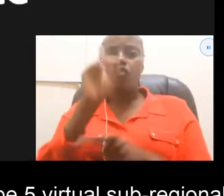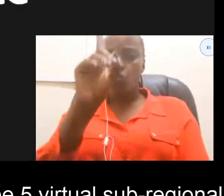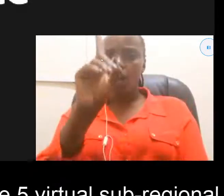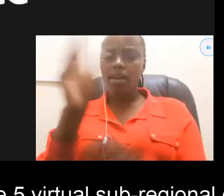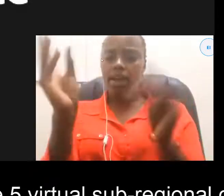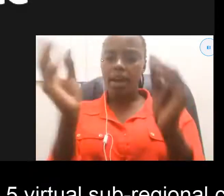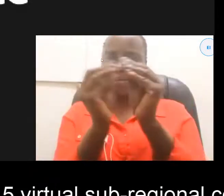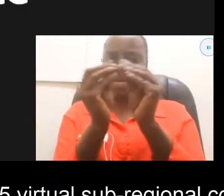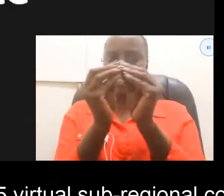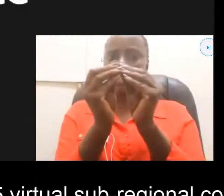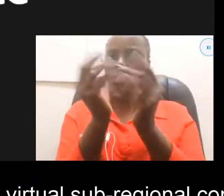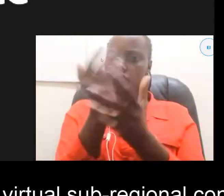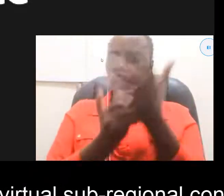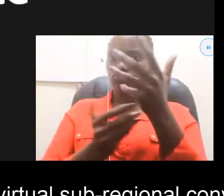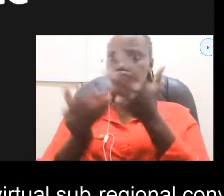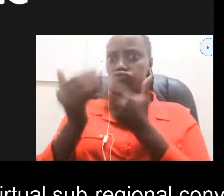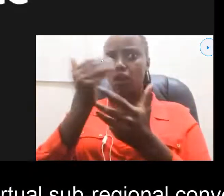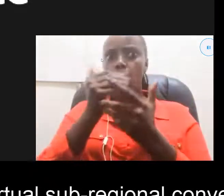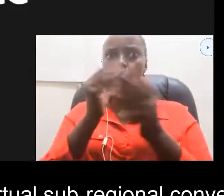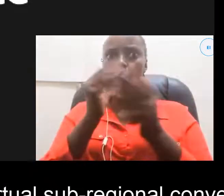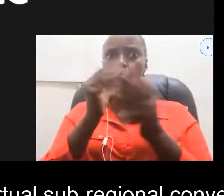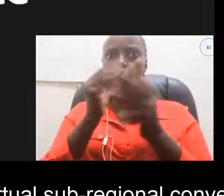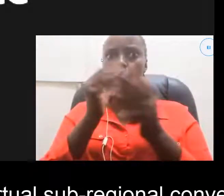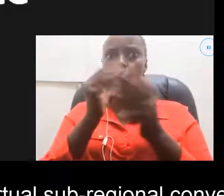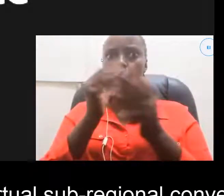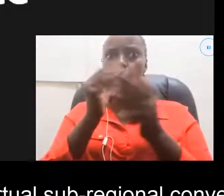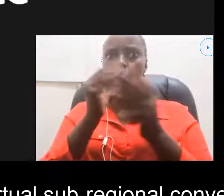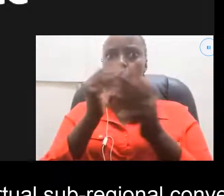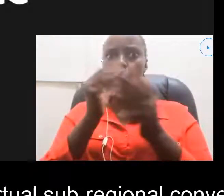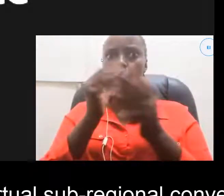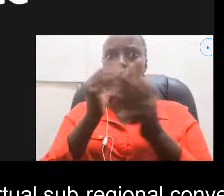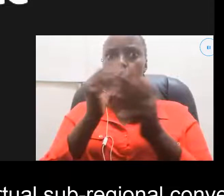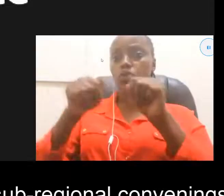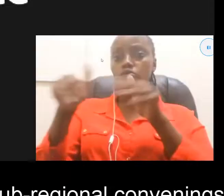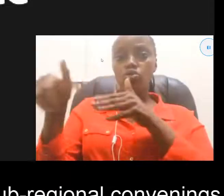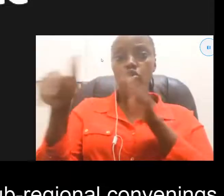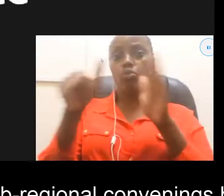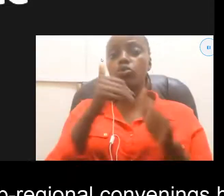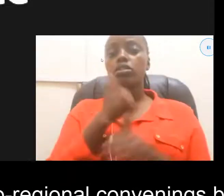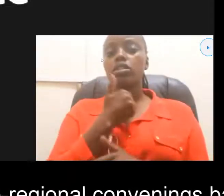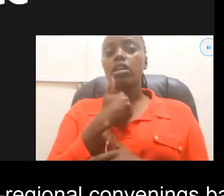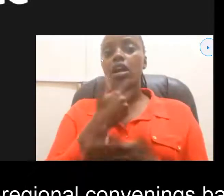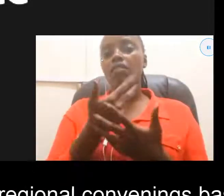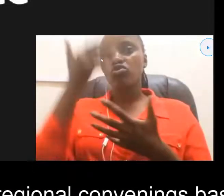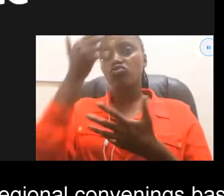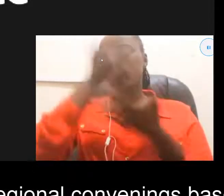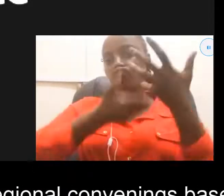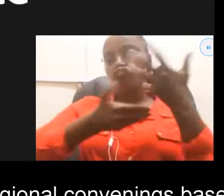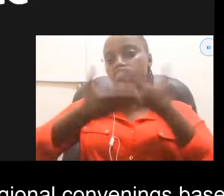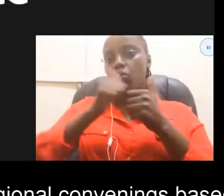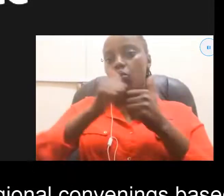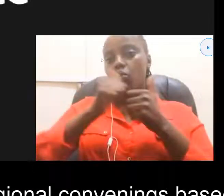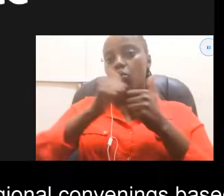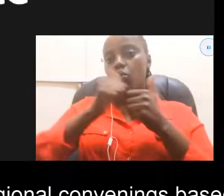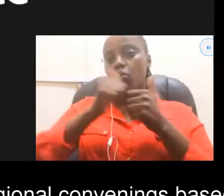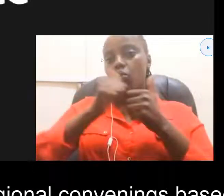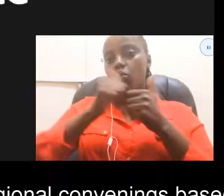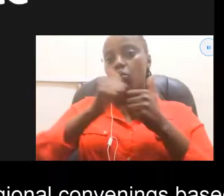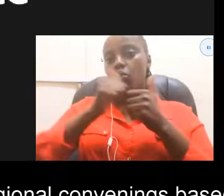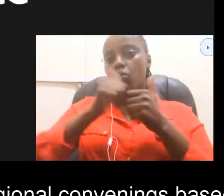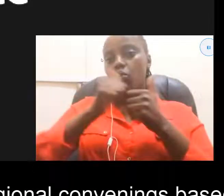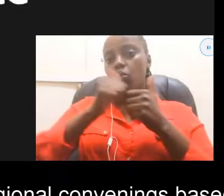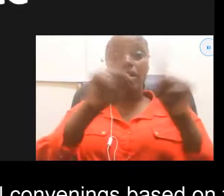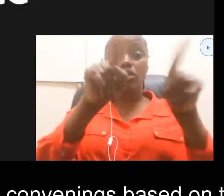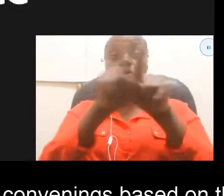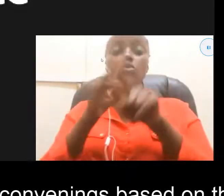face-to-face meeting where the members can also get a chance to interface with the committee. That would be my chance. However, I also wanted to